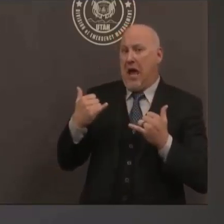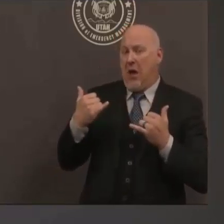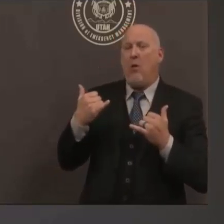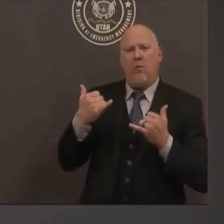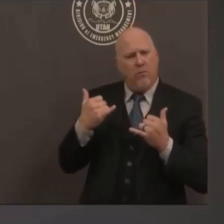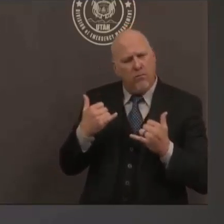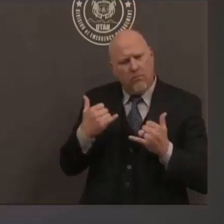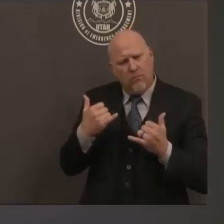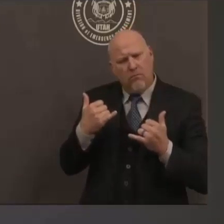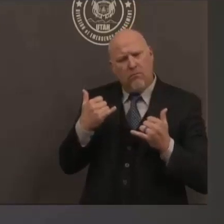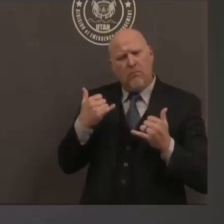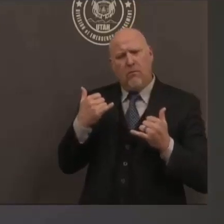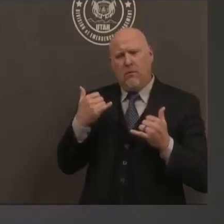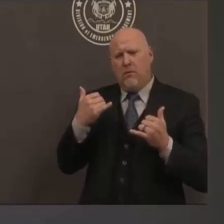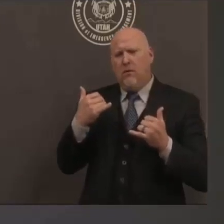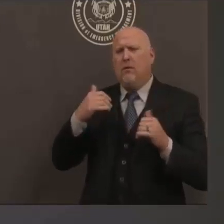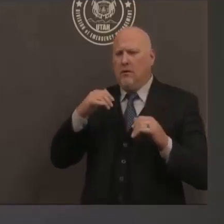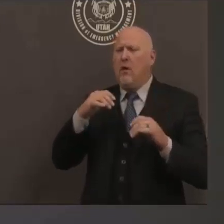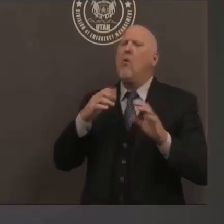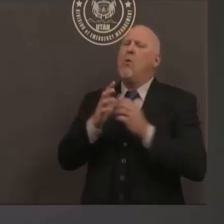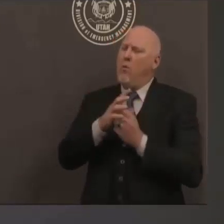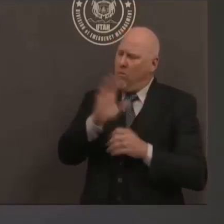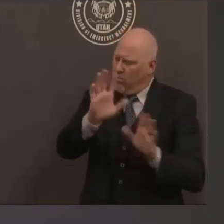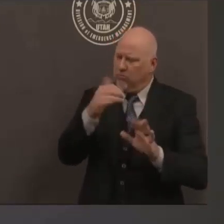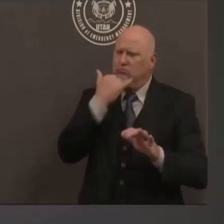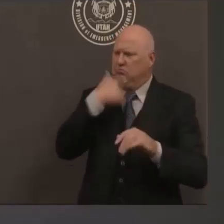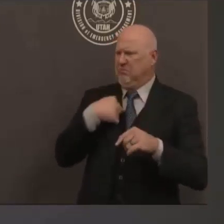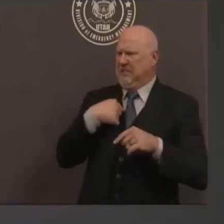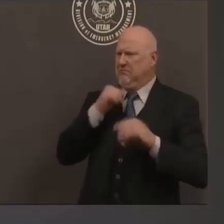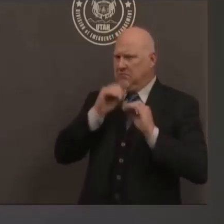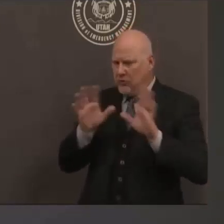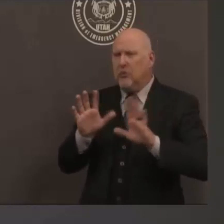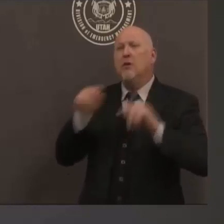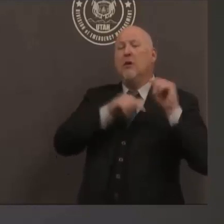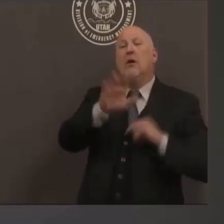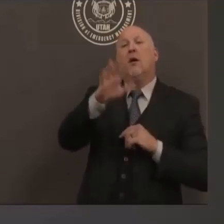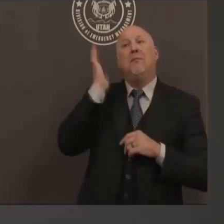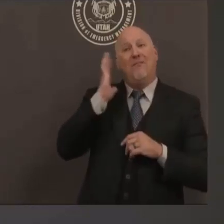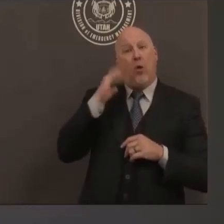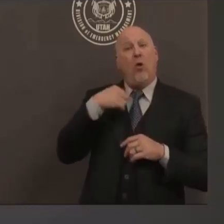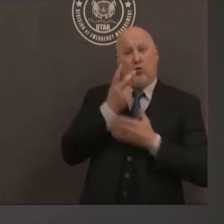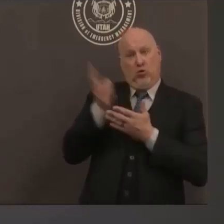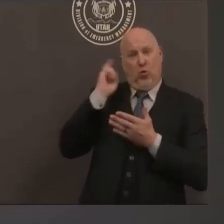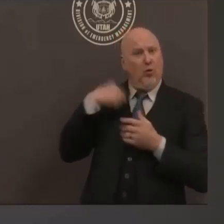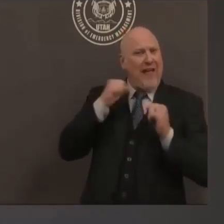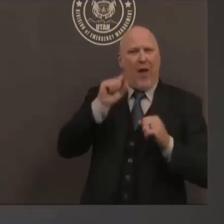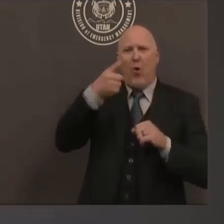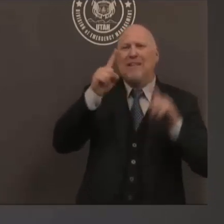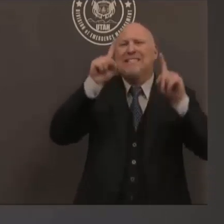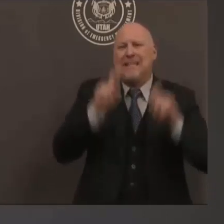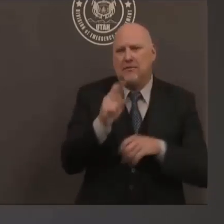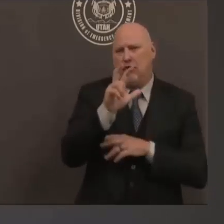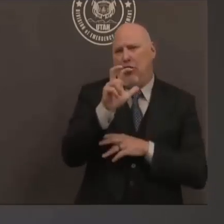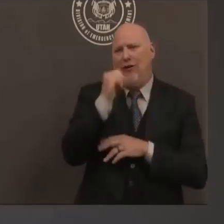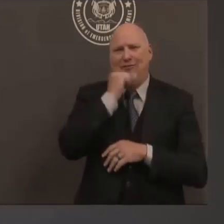day. So our capacity has increased dramatically. We are now regularly doing, I think we just did